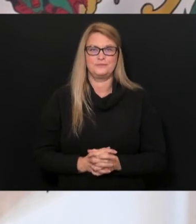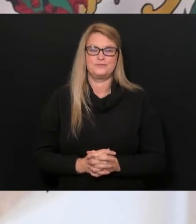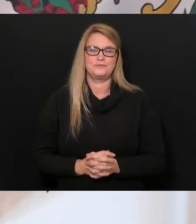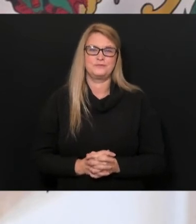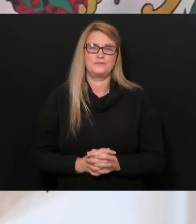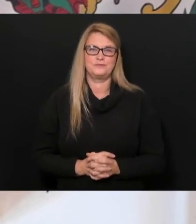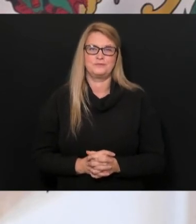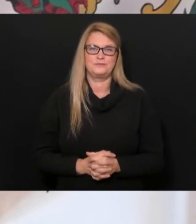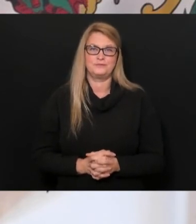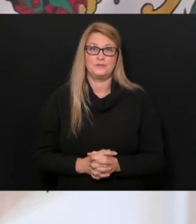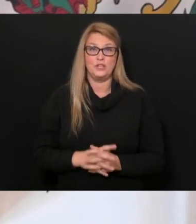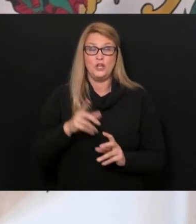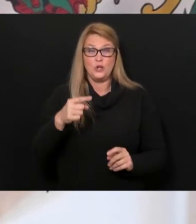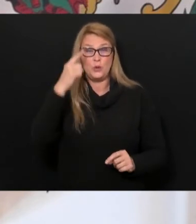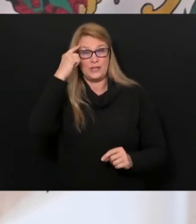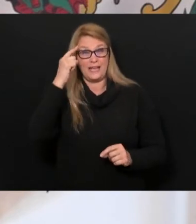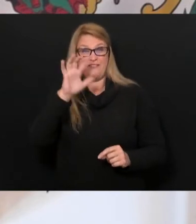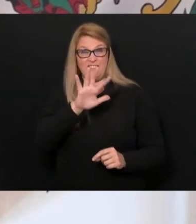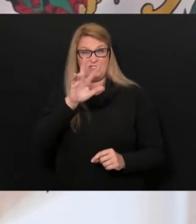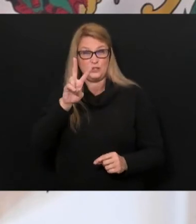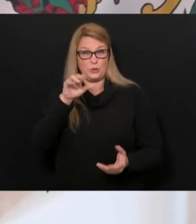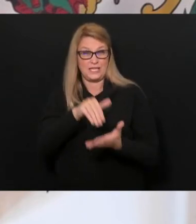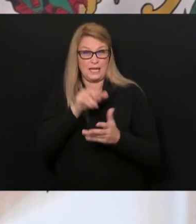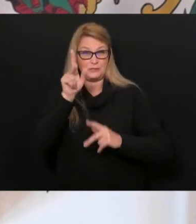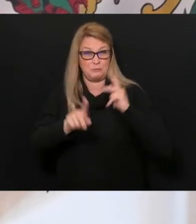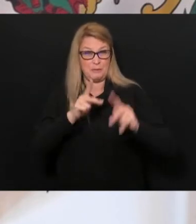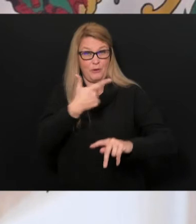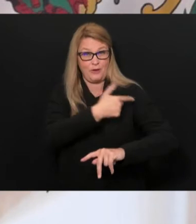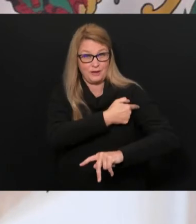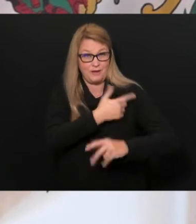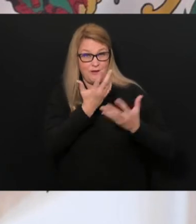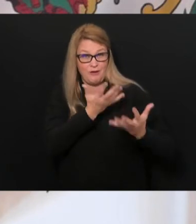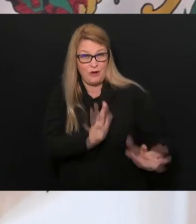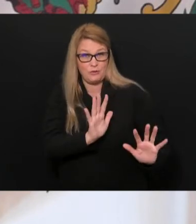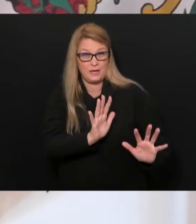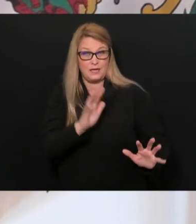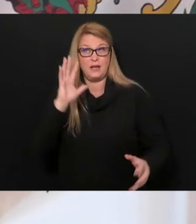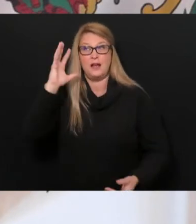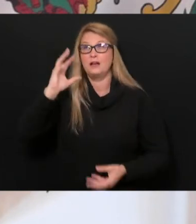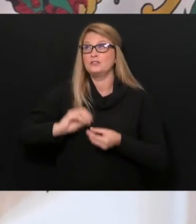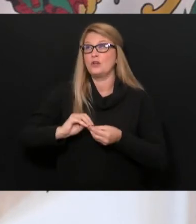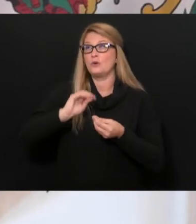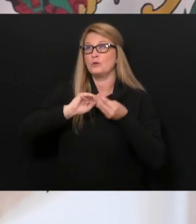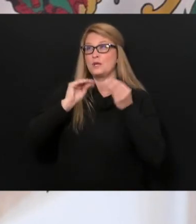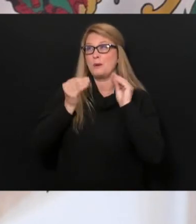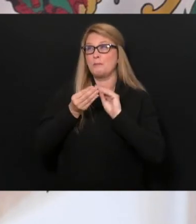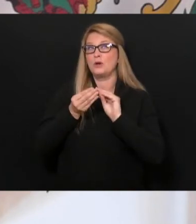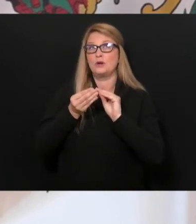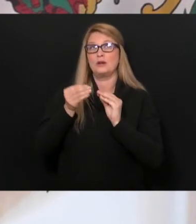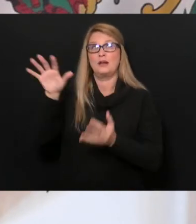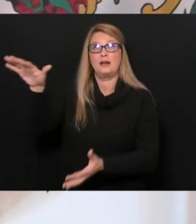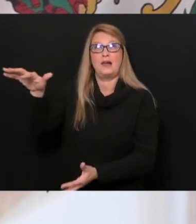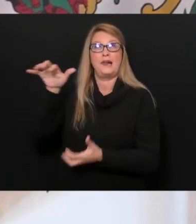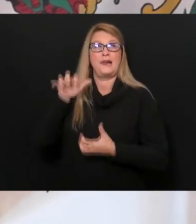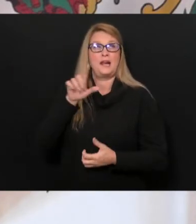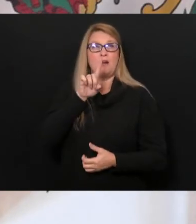put in arms 52,000, and we have a total number of vaccines that have come into our state